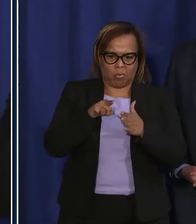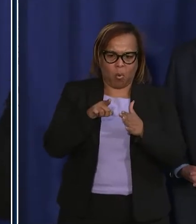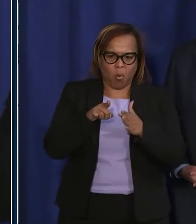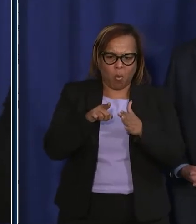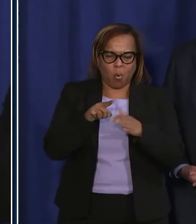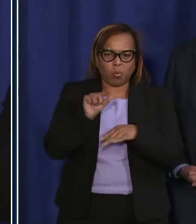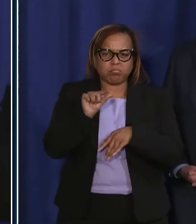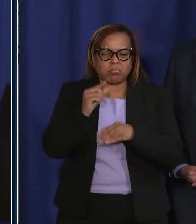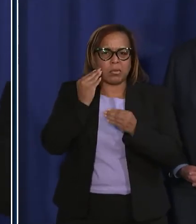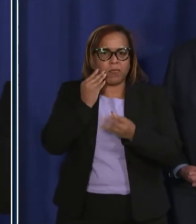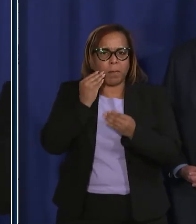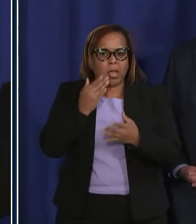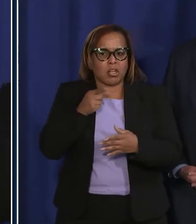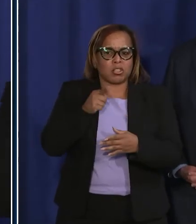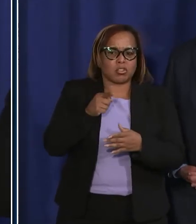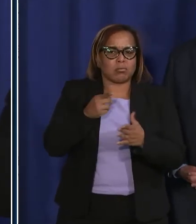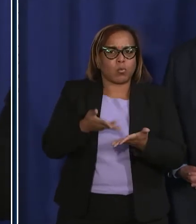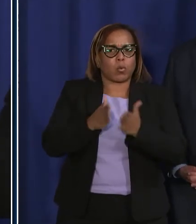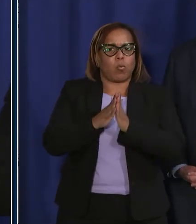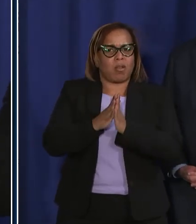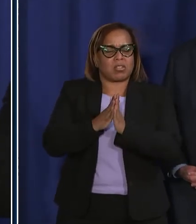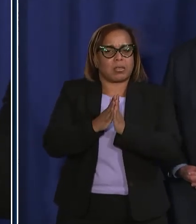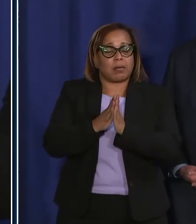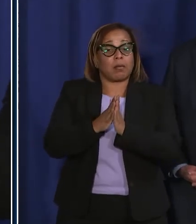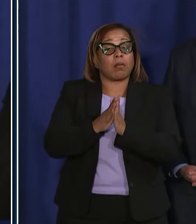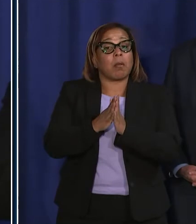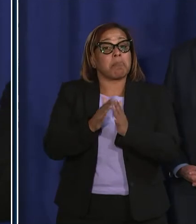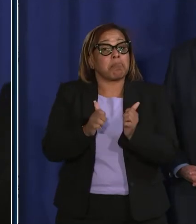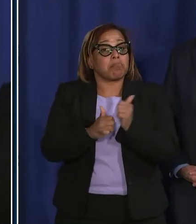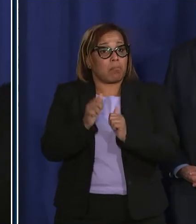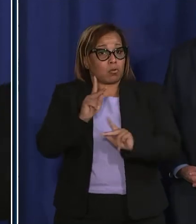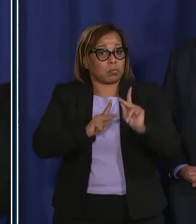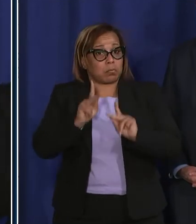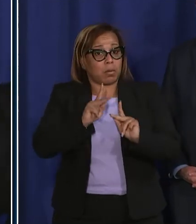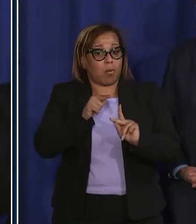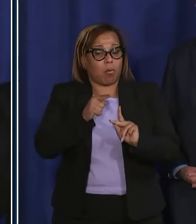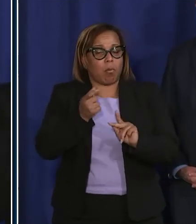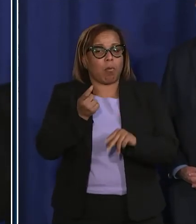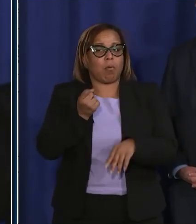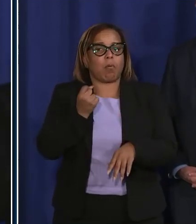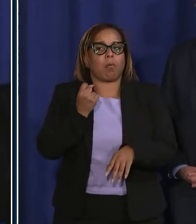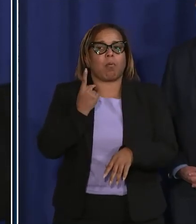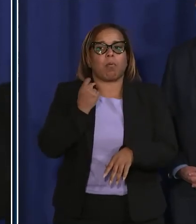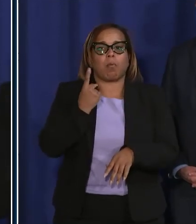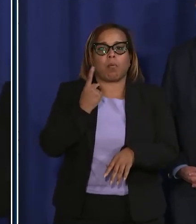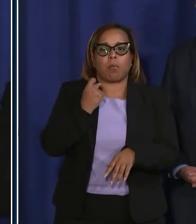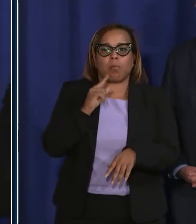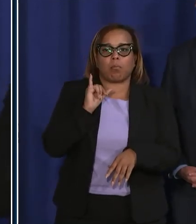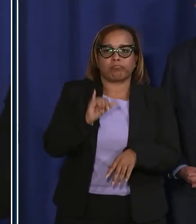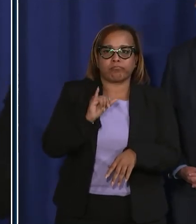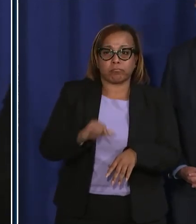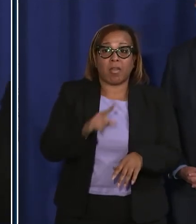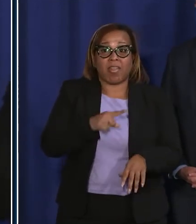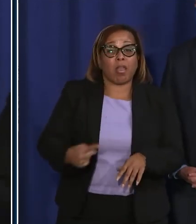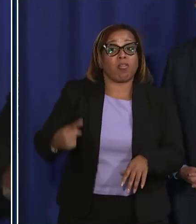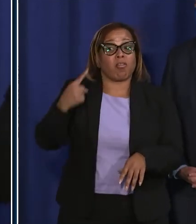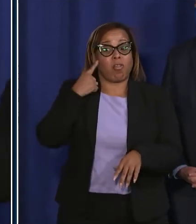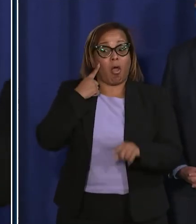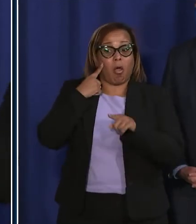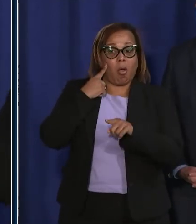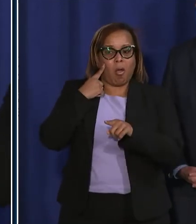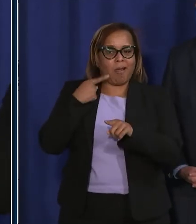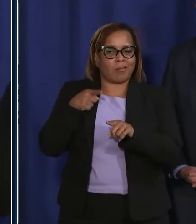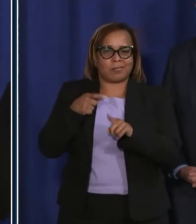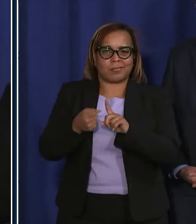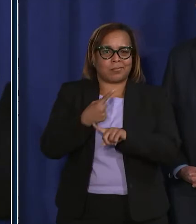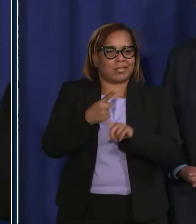of information that's being requested, and most people are understanding that whatever they thought it was, it's something